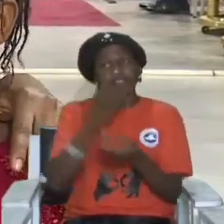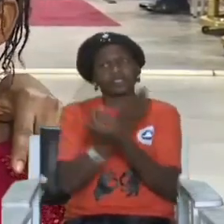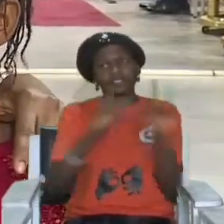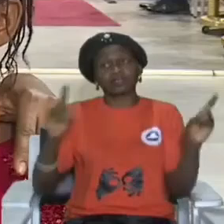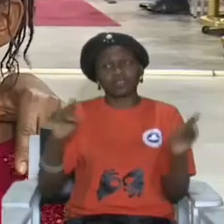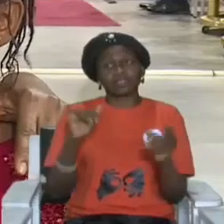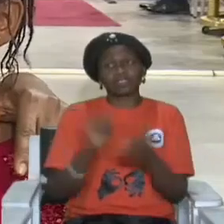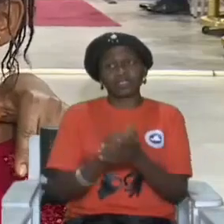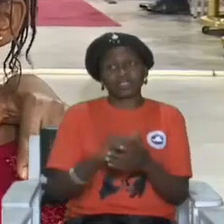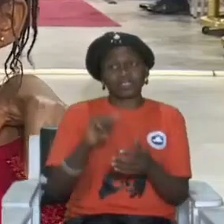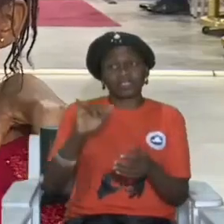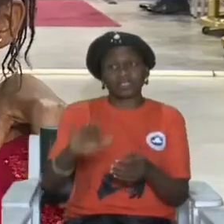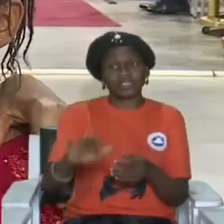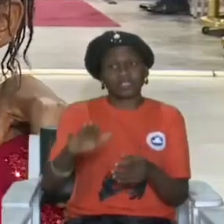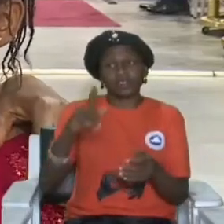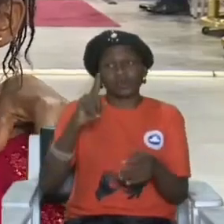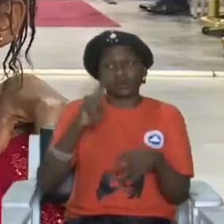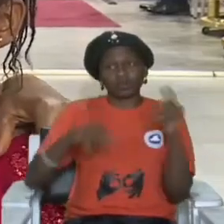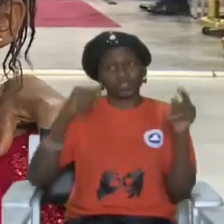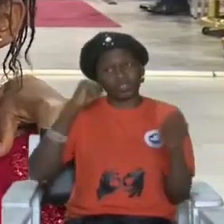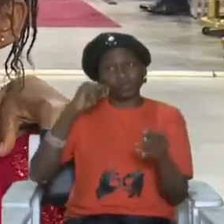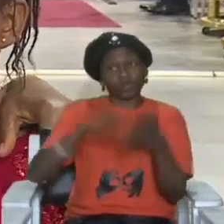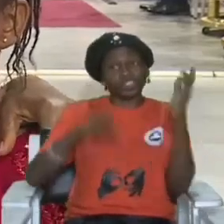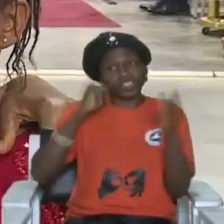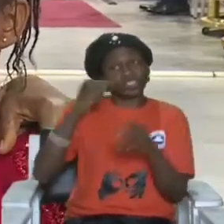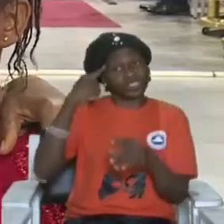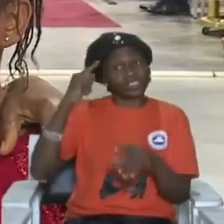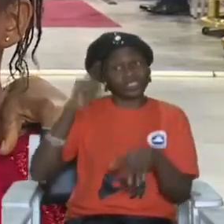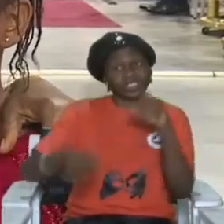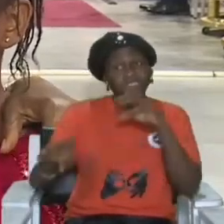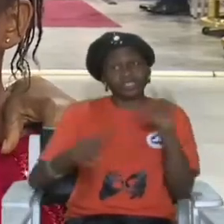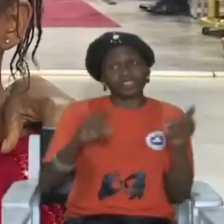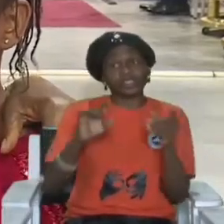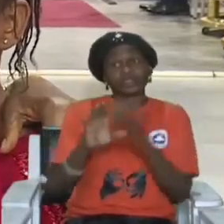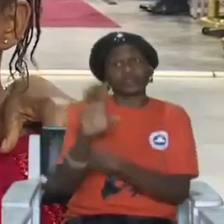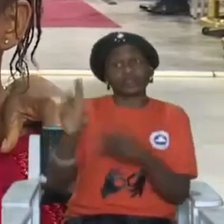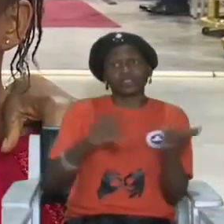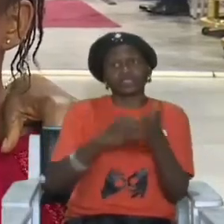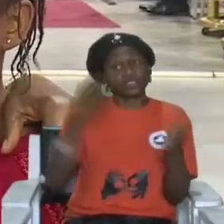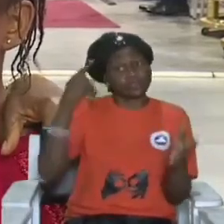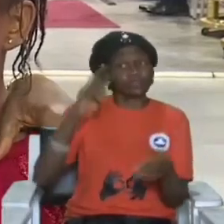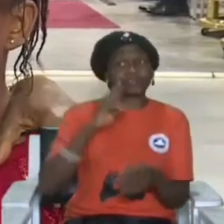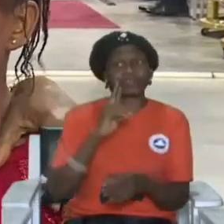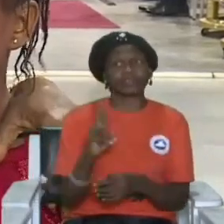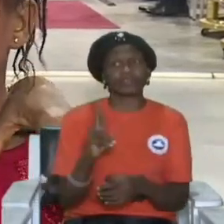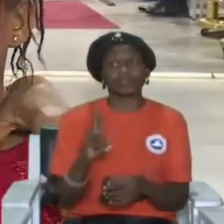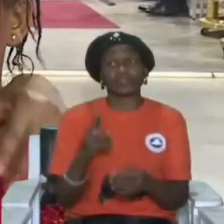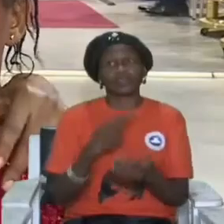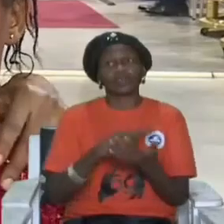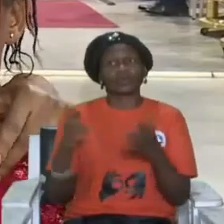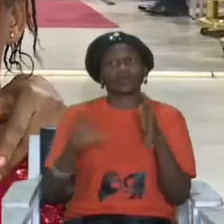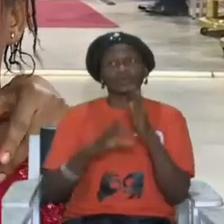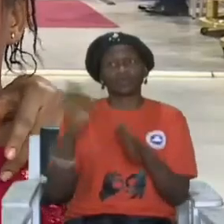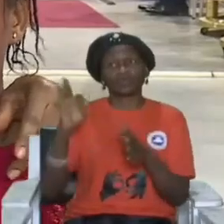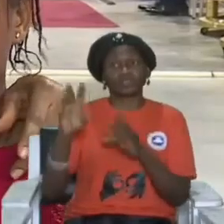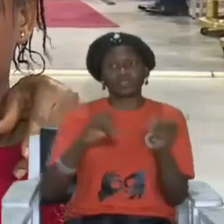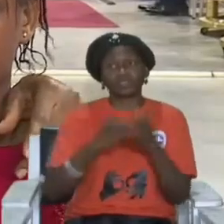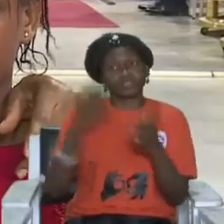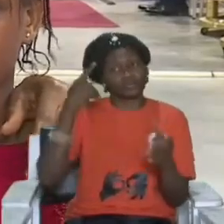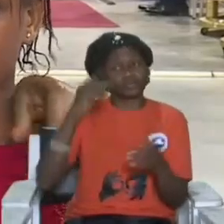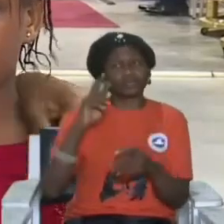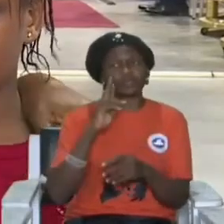this girl. What I think I cannot do, God did it for me. Holy Ghost did it for